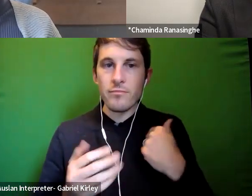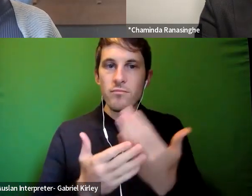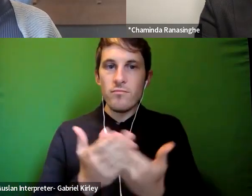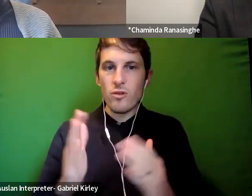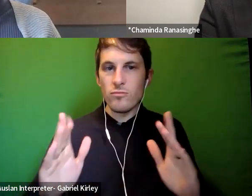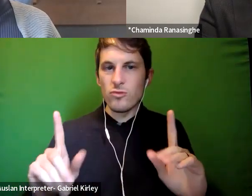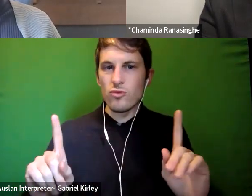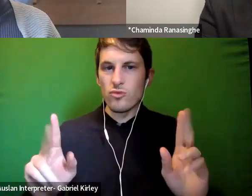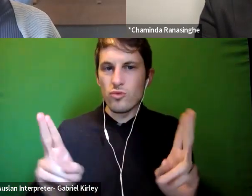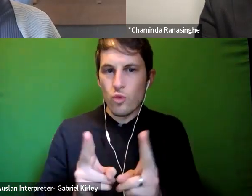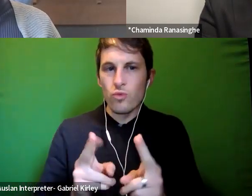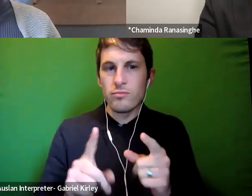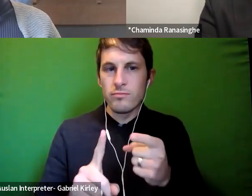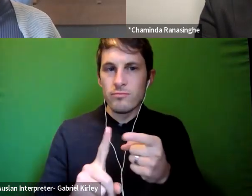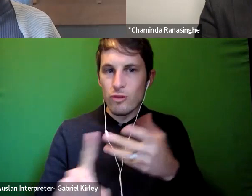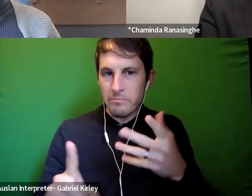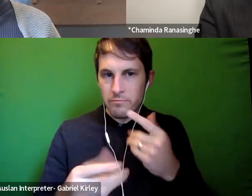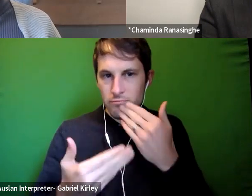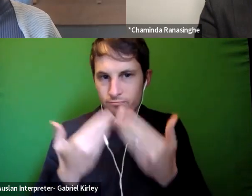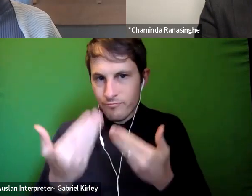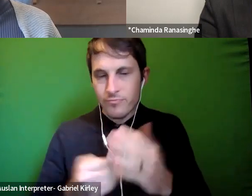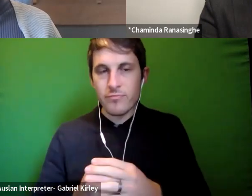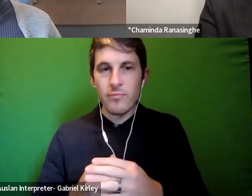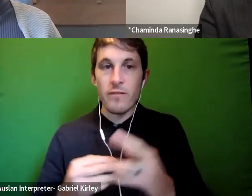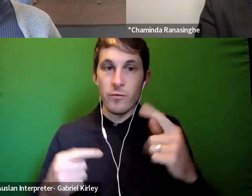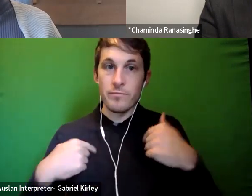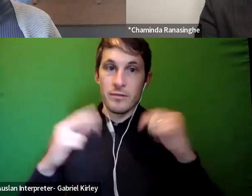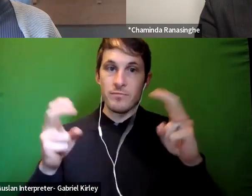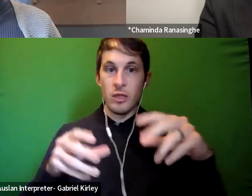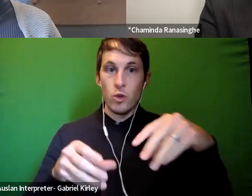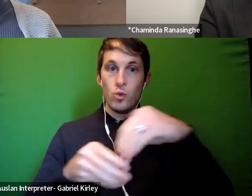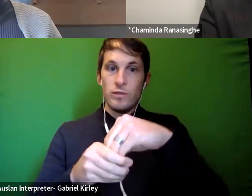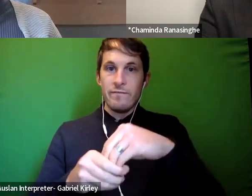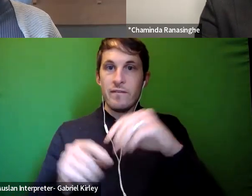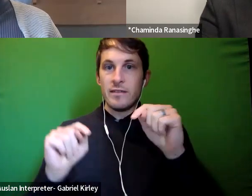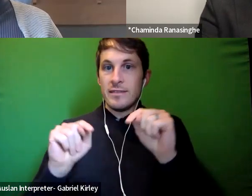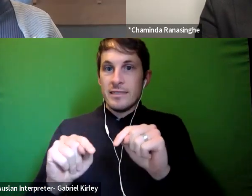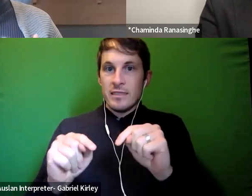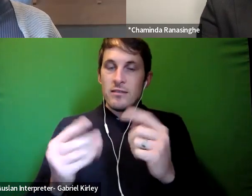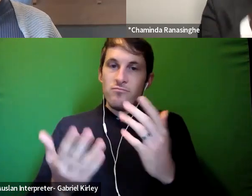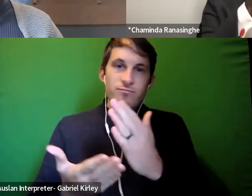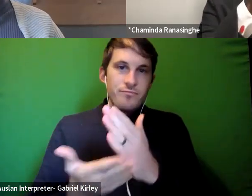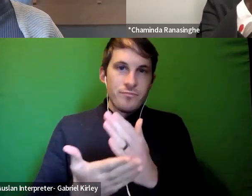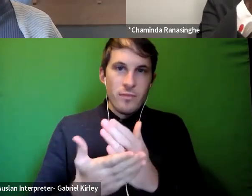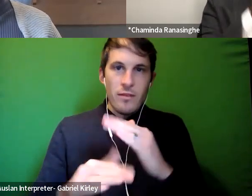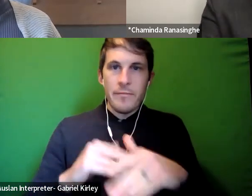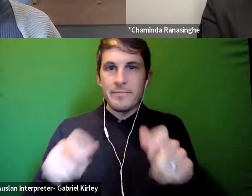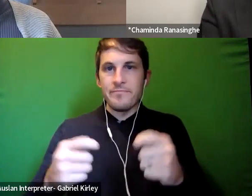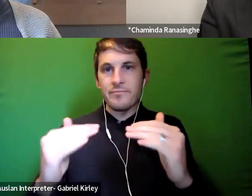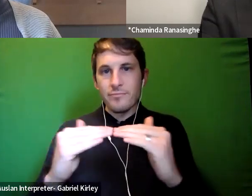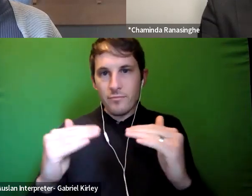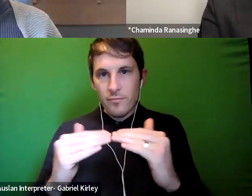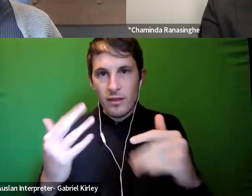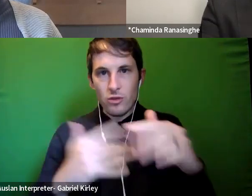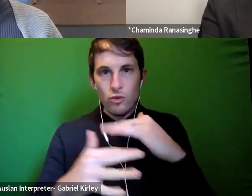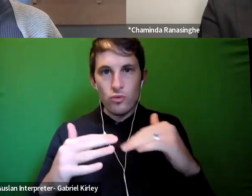that for me, inclusivity is about equity and social